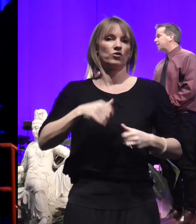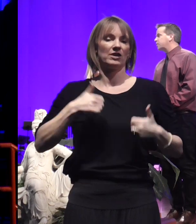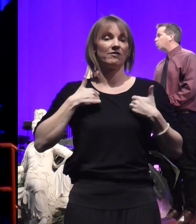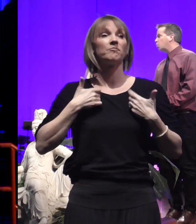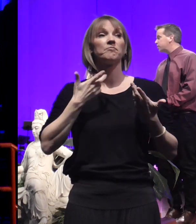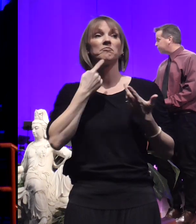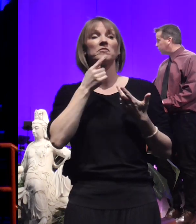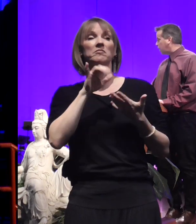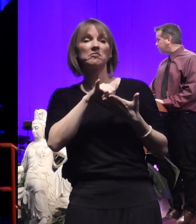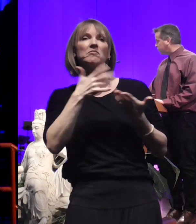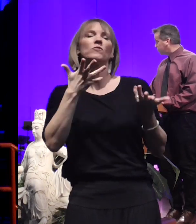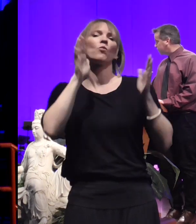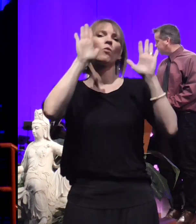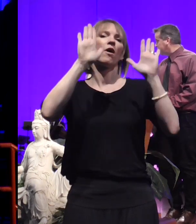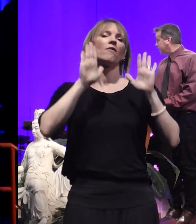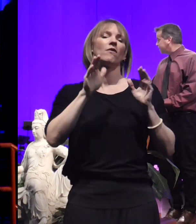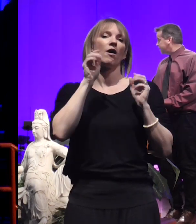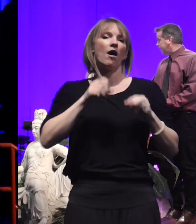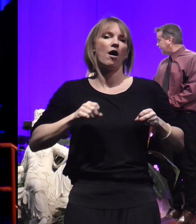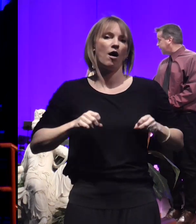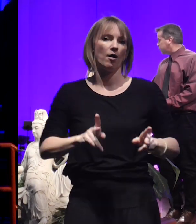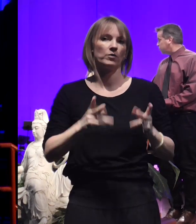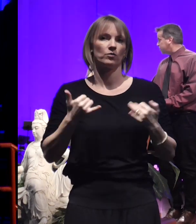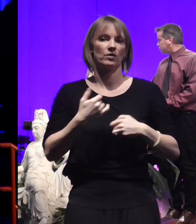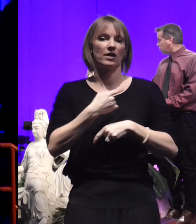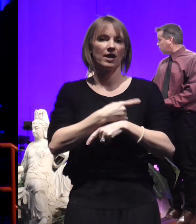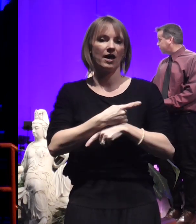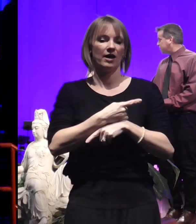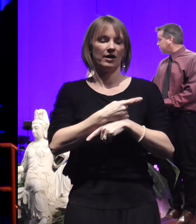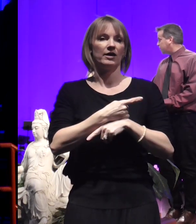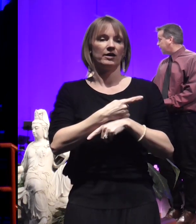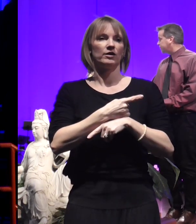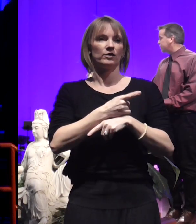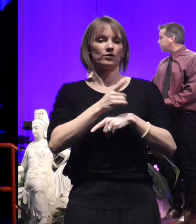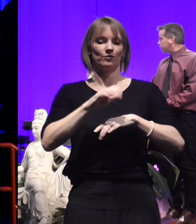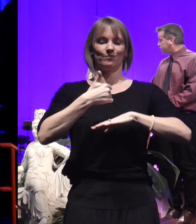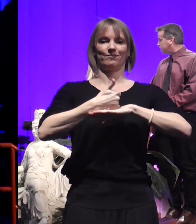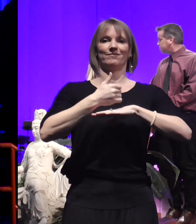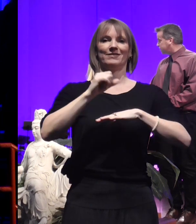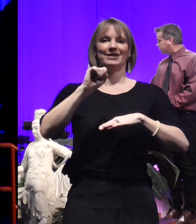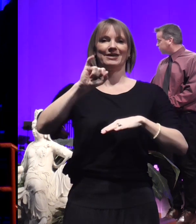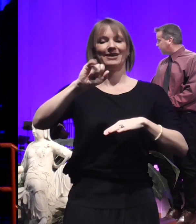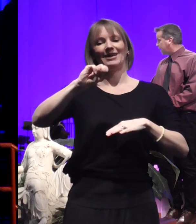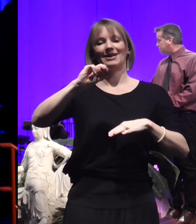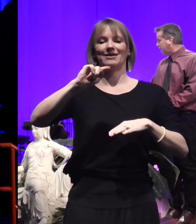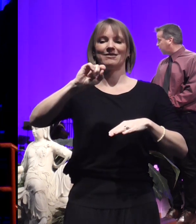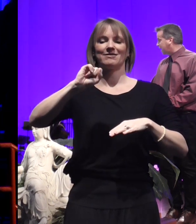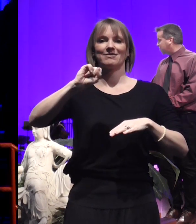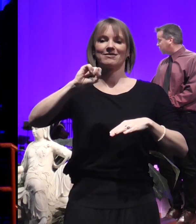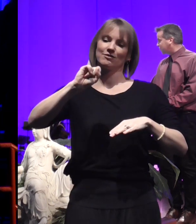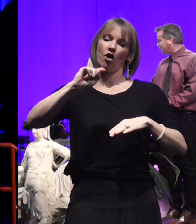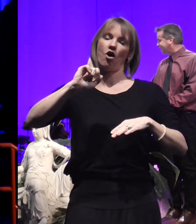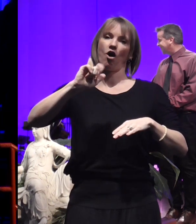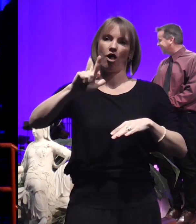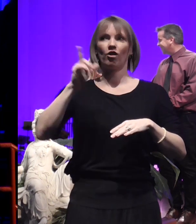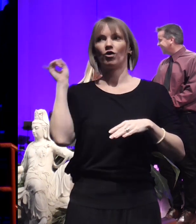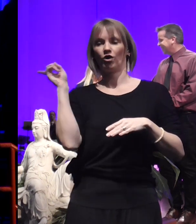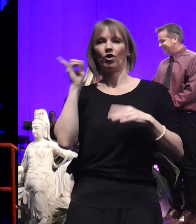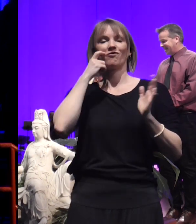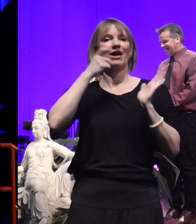That being said, it's a wonderful opportunity today to install Zamira as an associate minister at Mile High